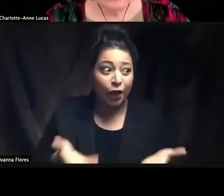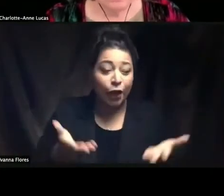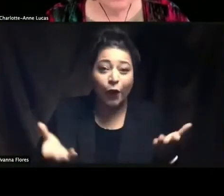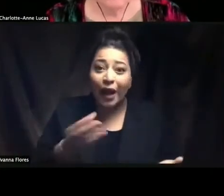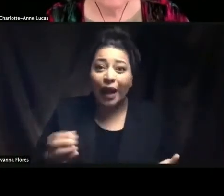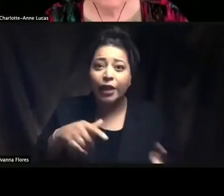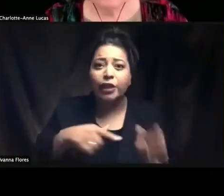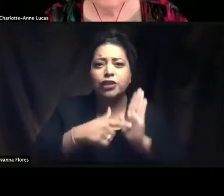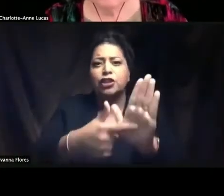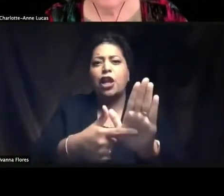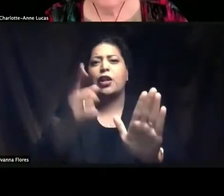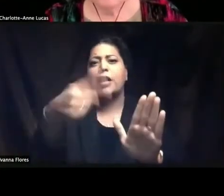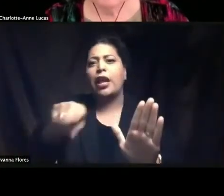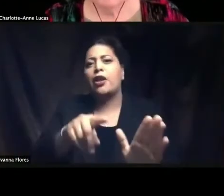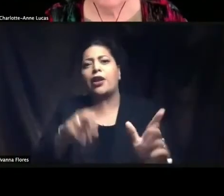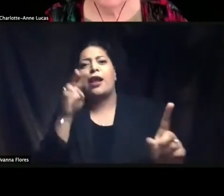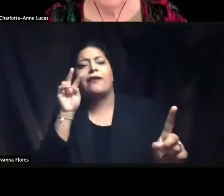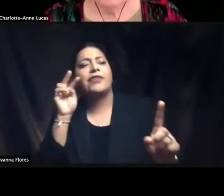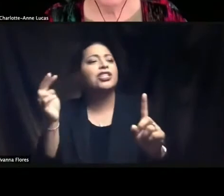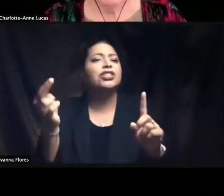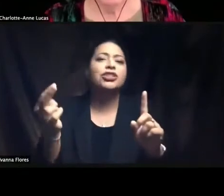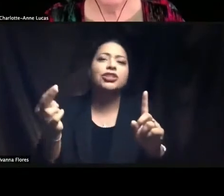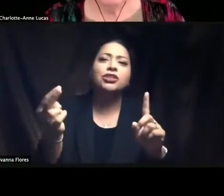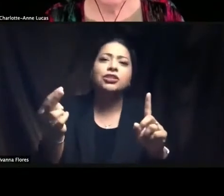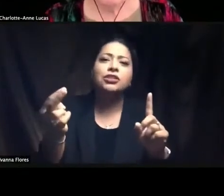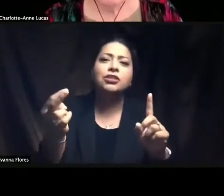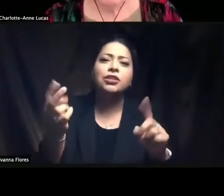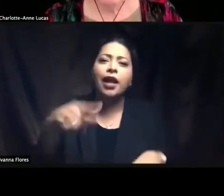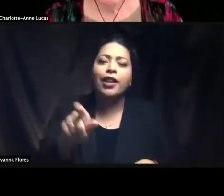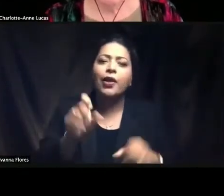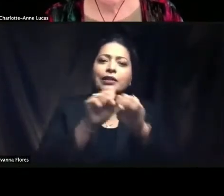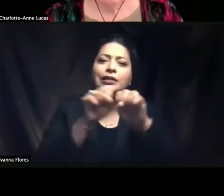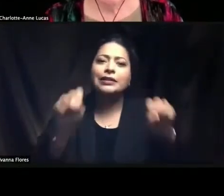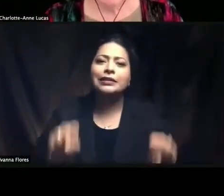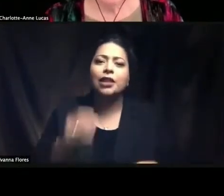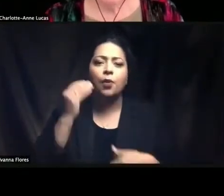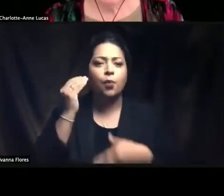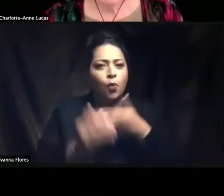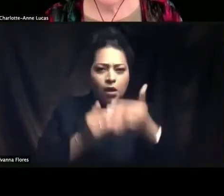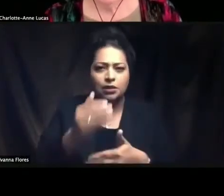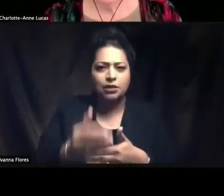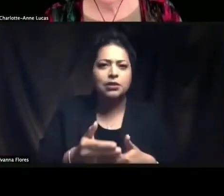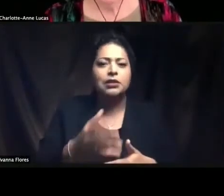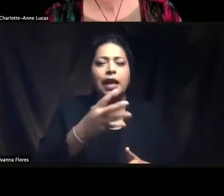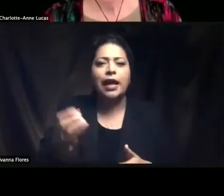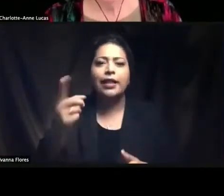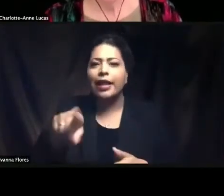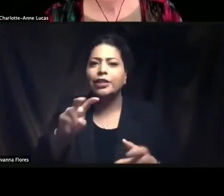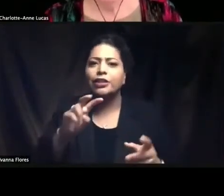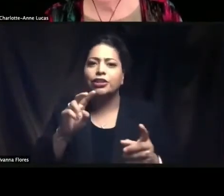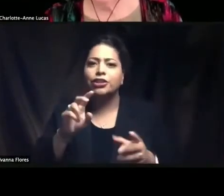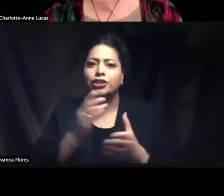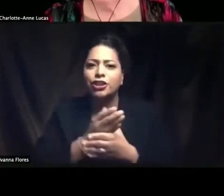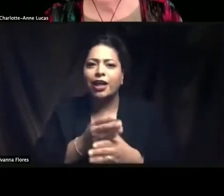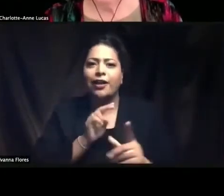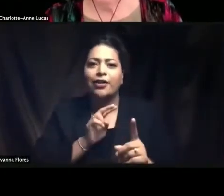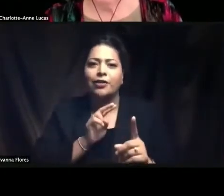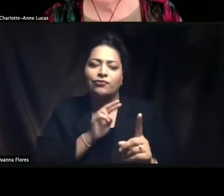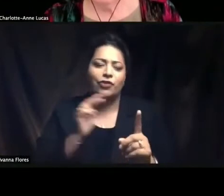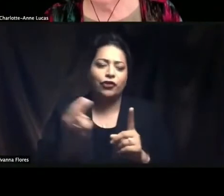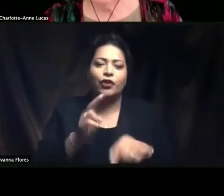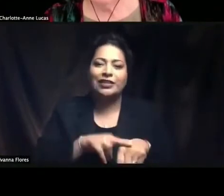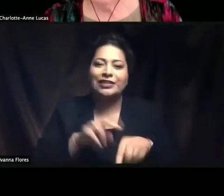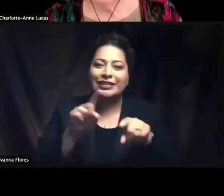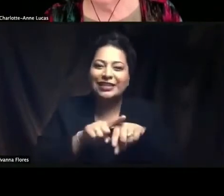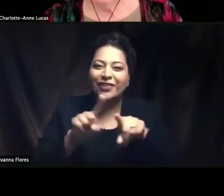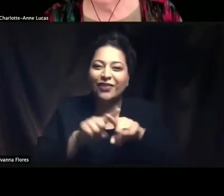shared their vision. They shared their systems and processes that they will go through, and they shared their views on different things. And so